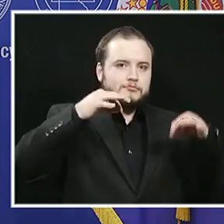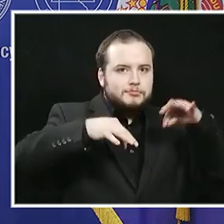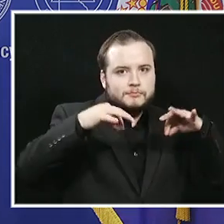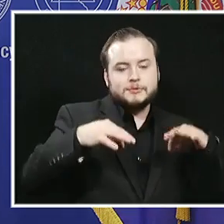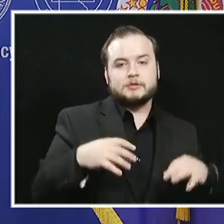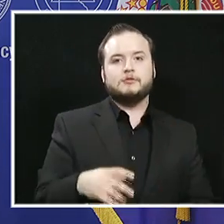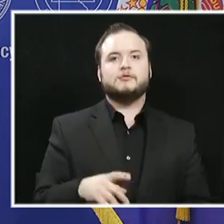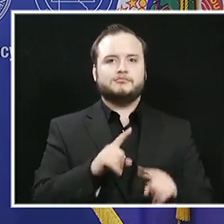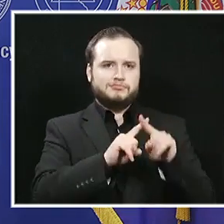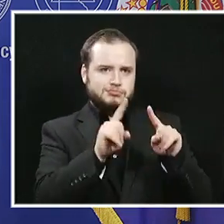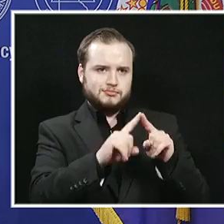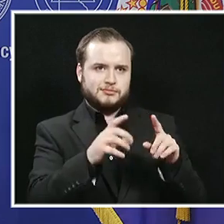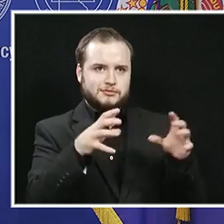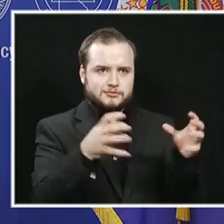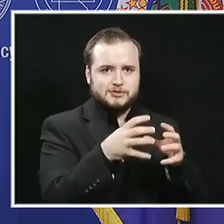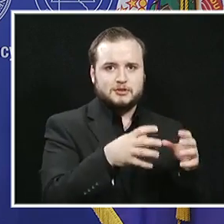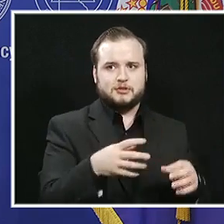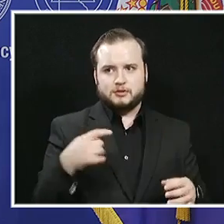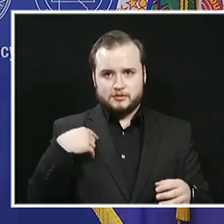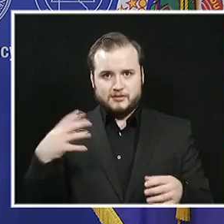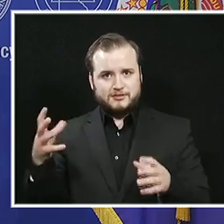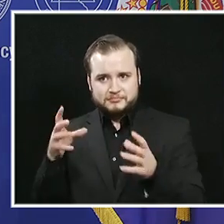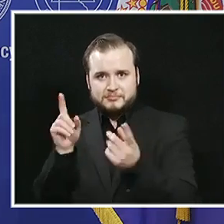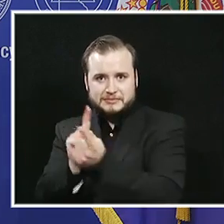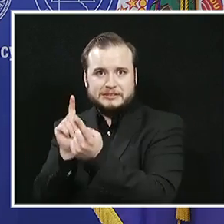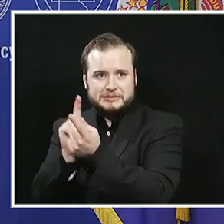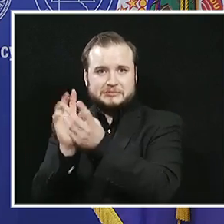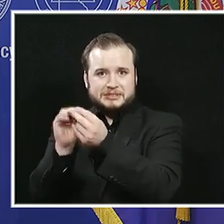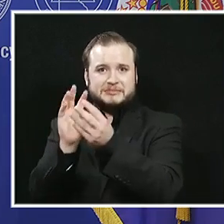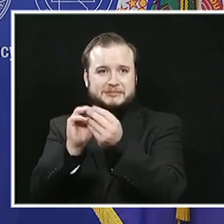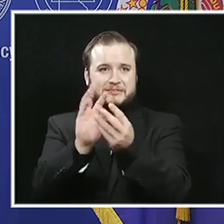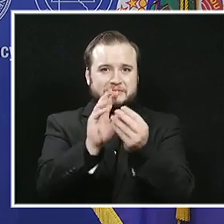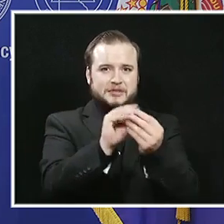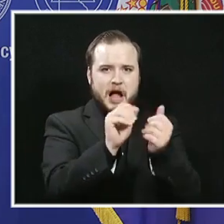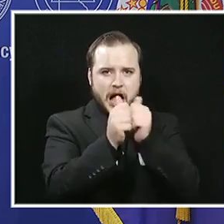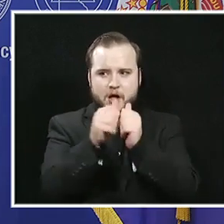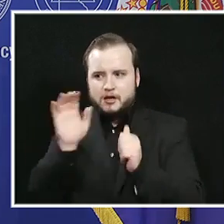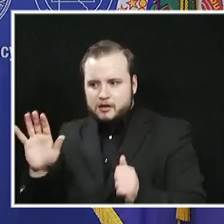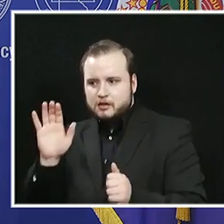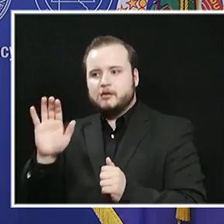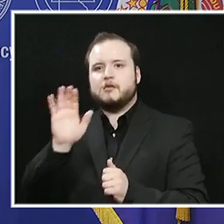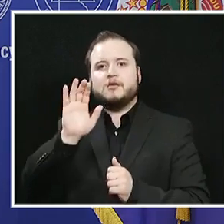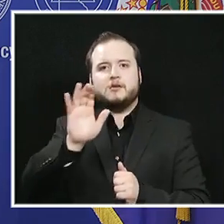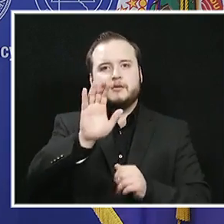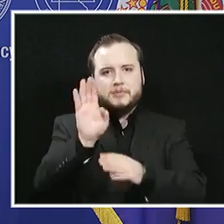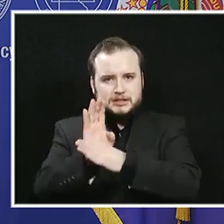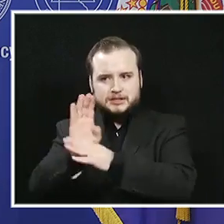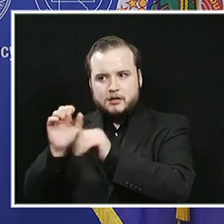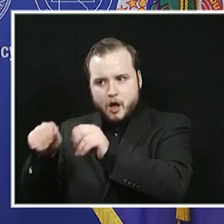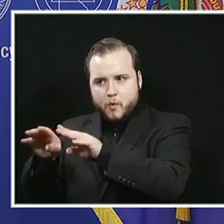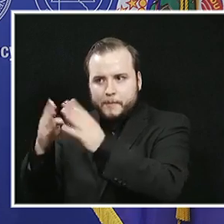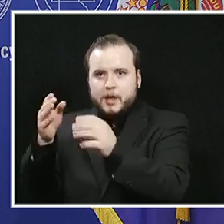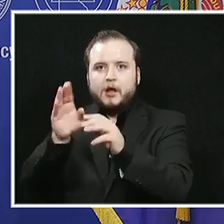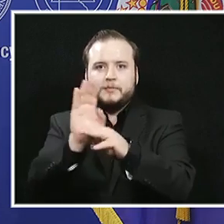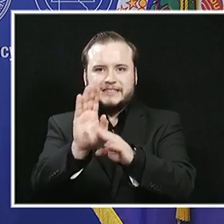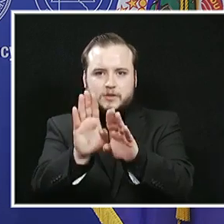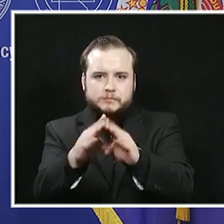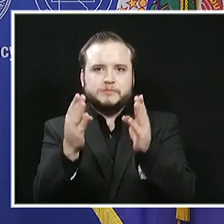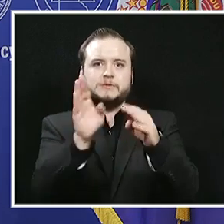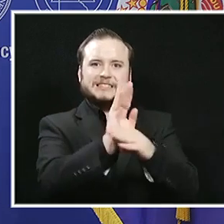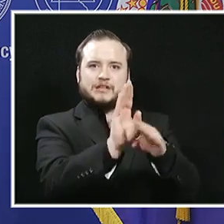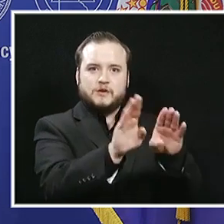we're getting into this phase of things where getting really specific on how to get these things right in different types of business settings is just really critical to get